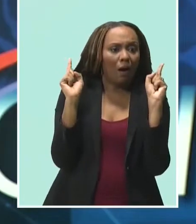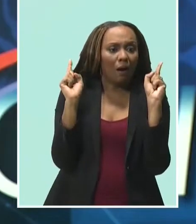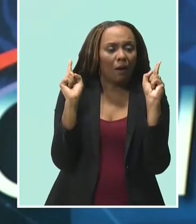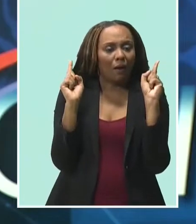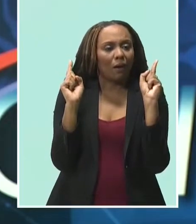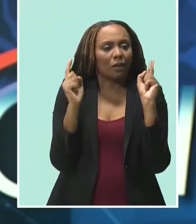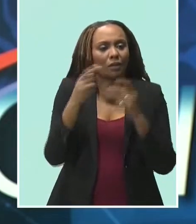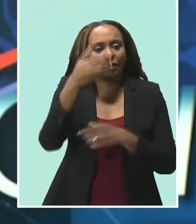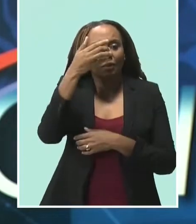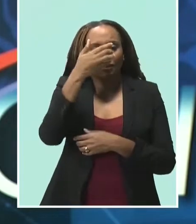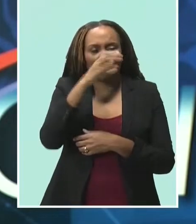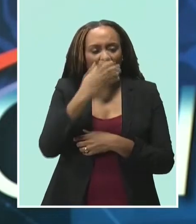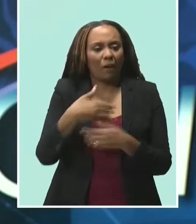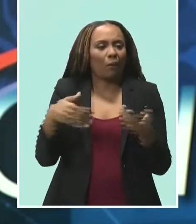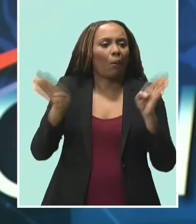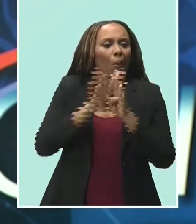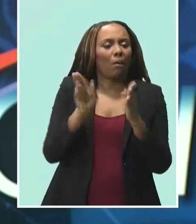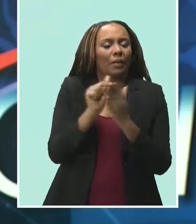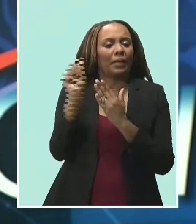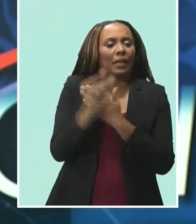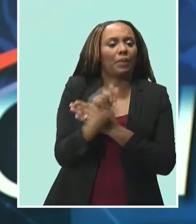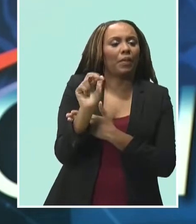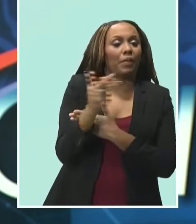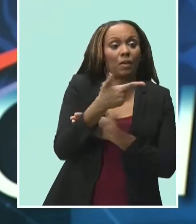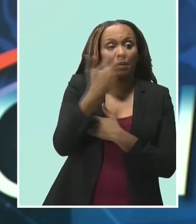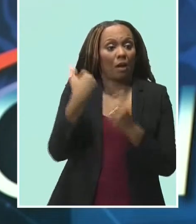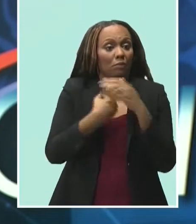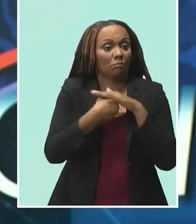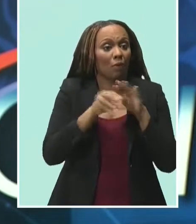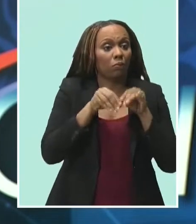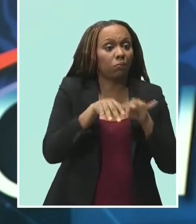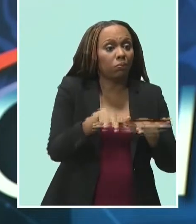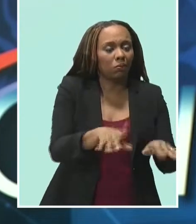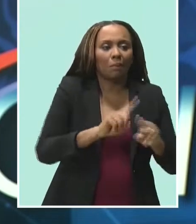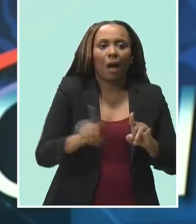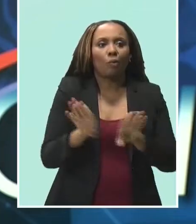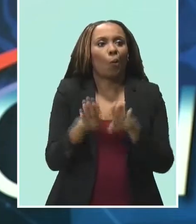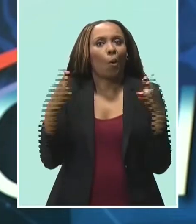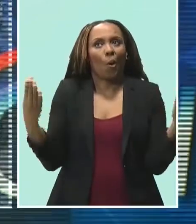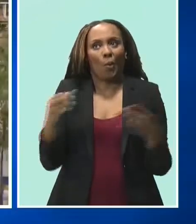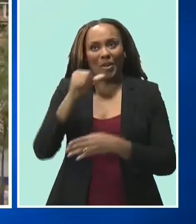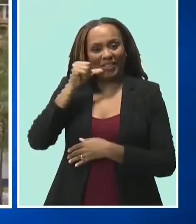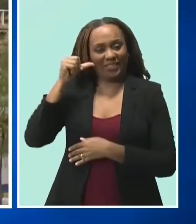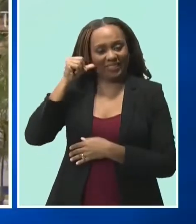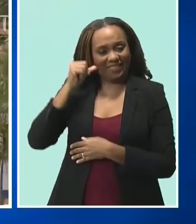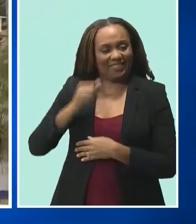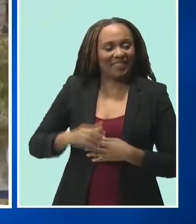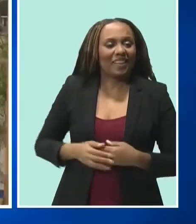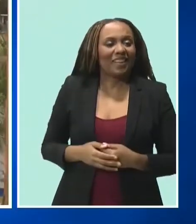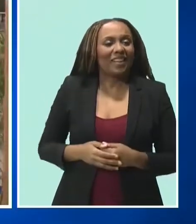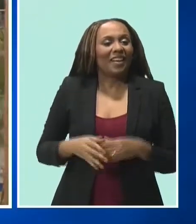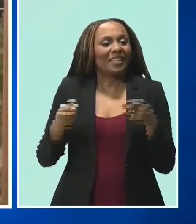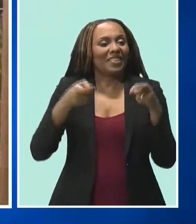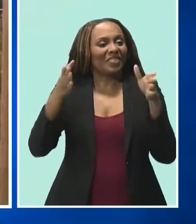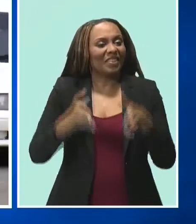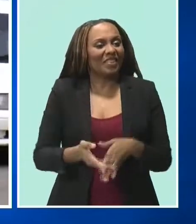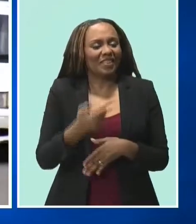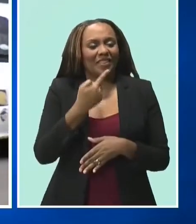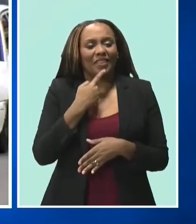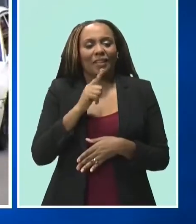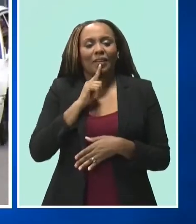chain had been closed since April 3rd as a result of the COVID-19 pandemic. Managing Director Ryan Halut says they